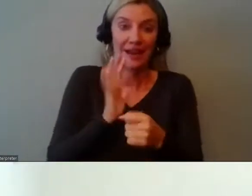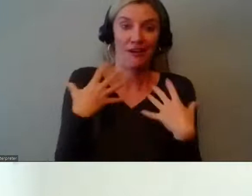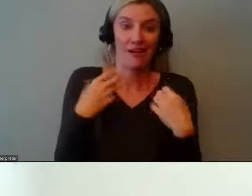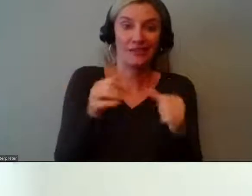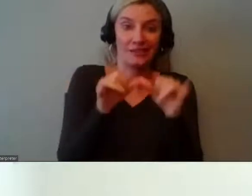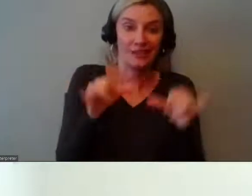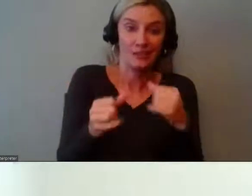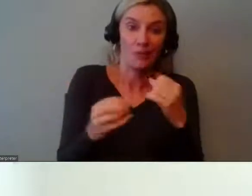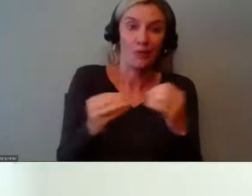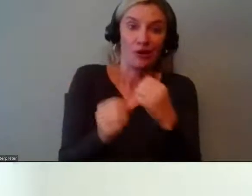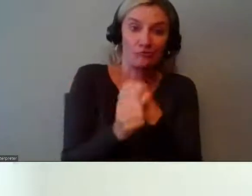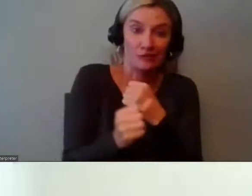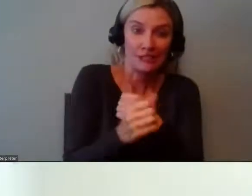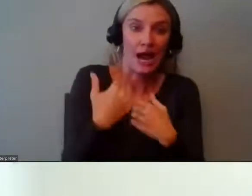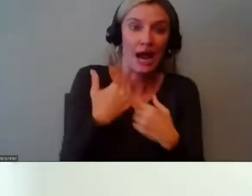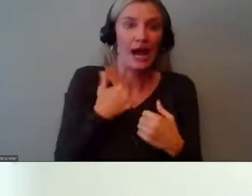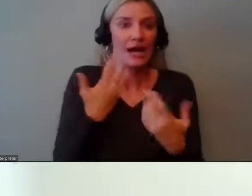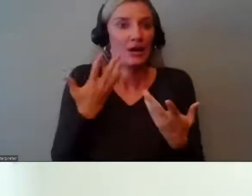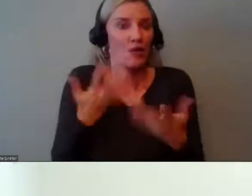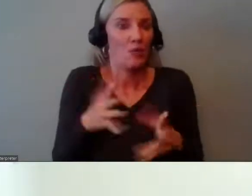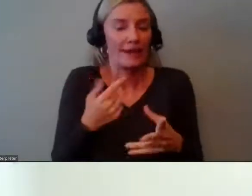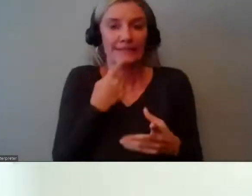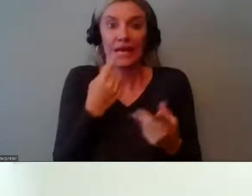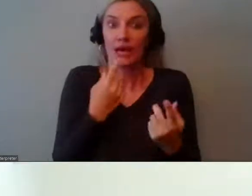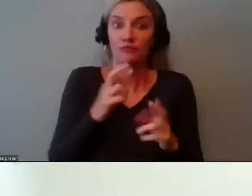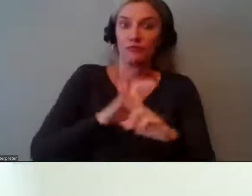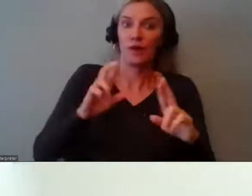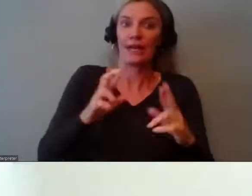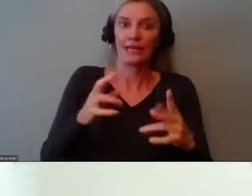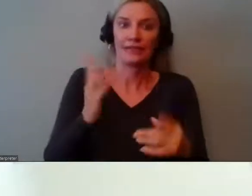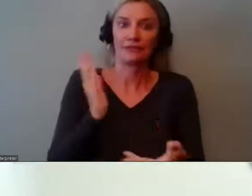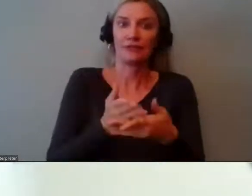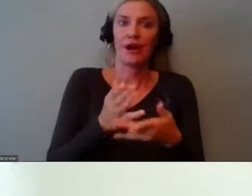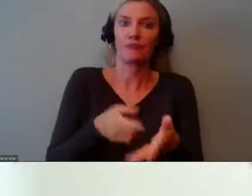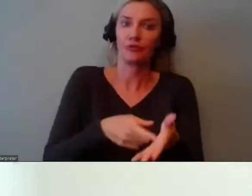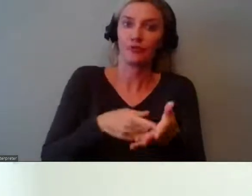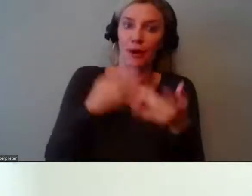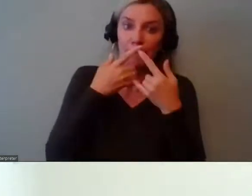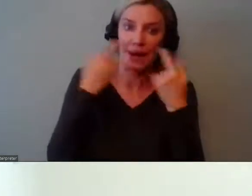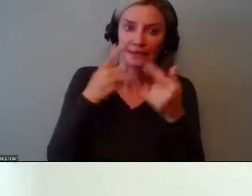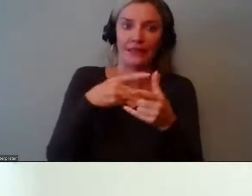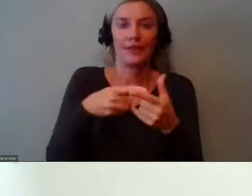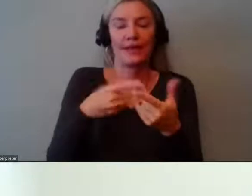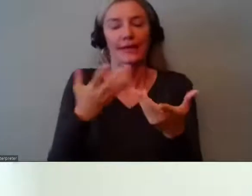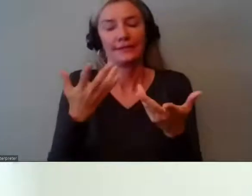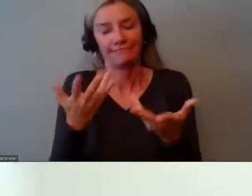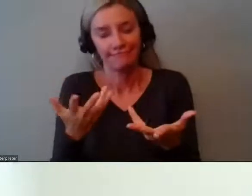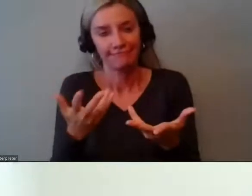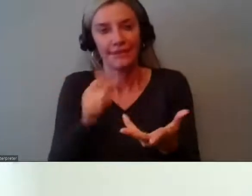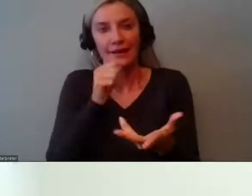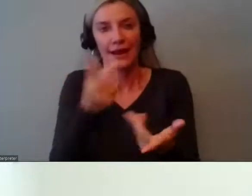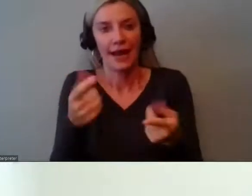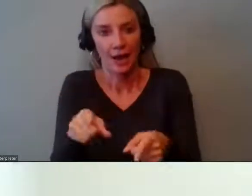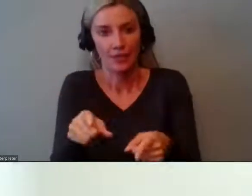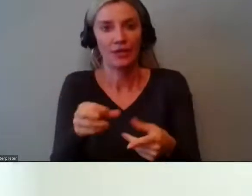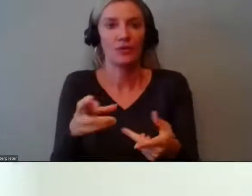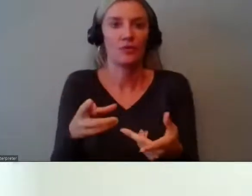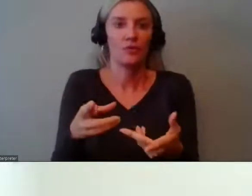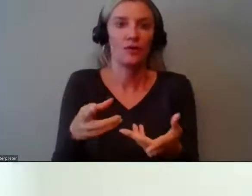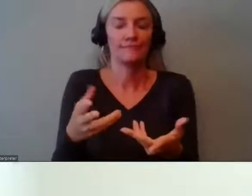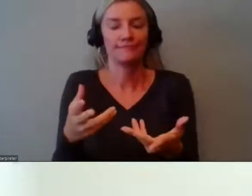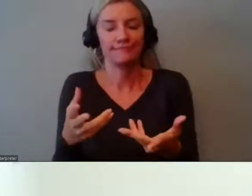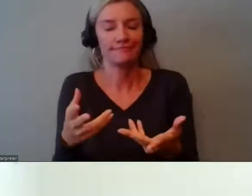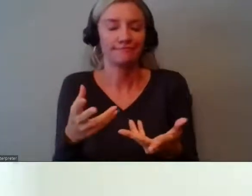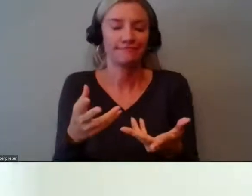ready to take off the masks and then be pushed to taking off or releasing people from the order of wearing masks